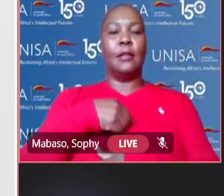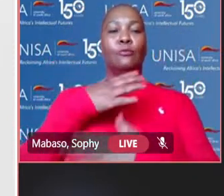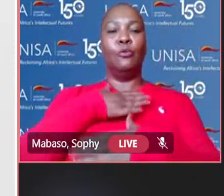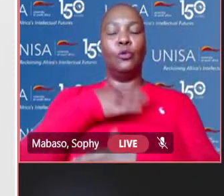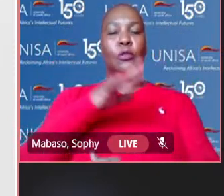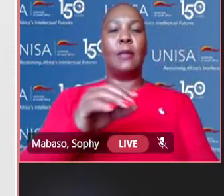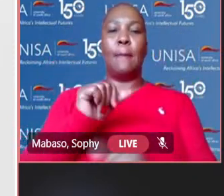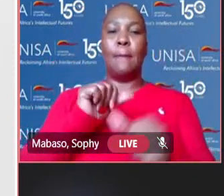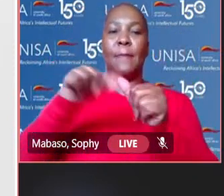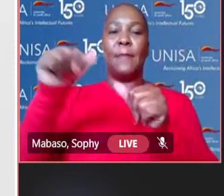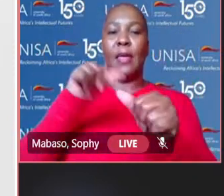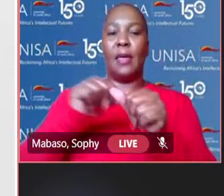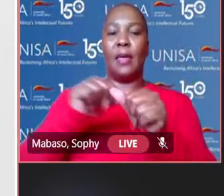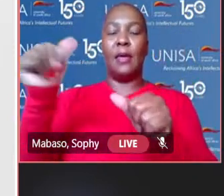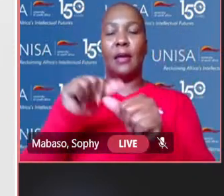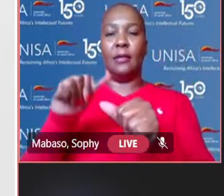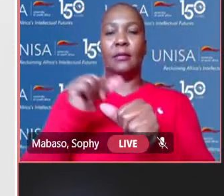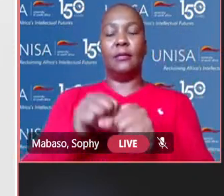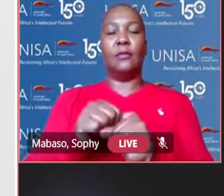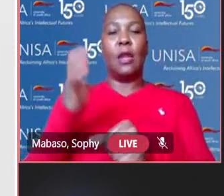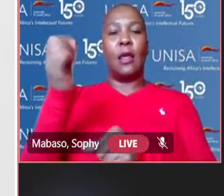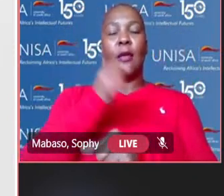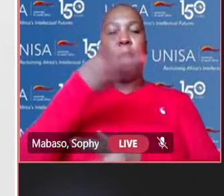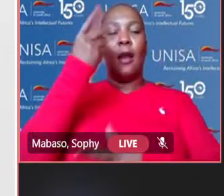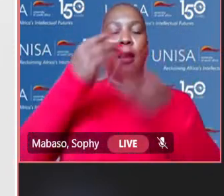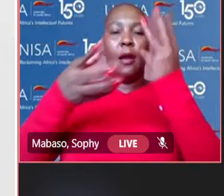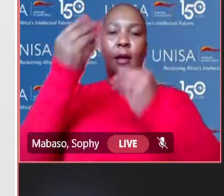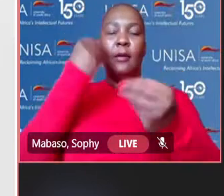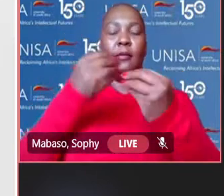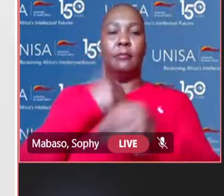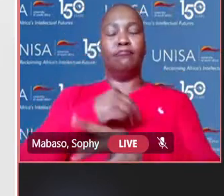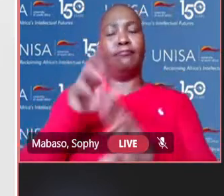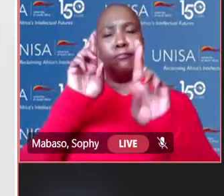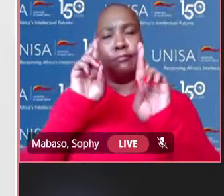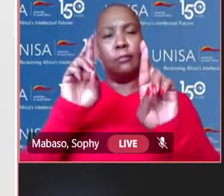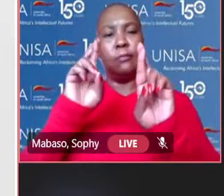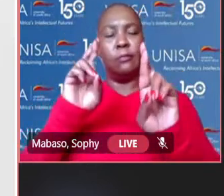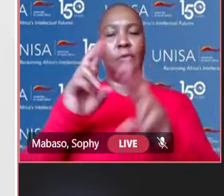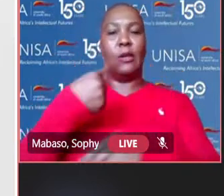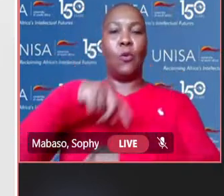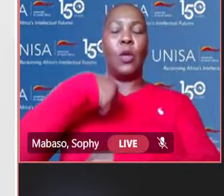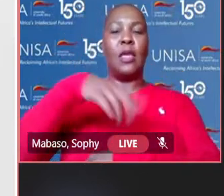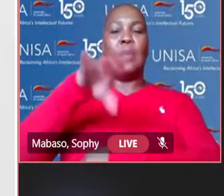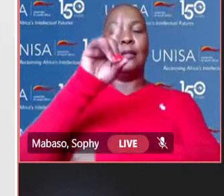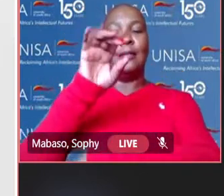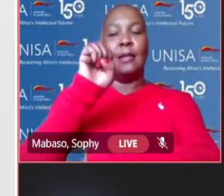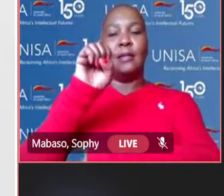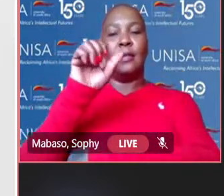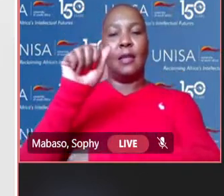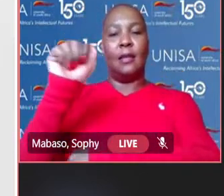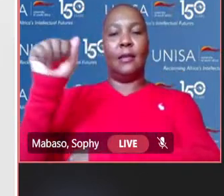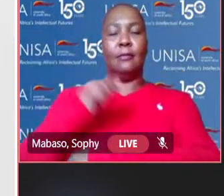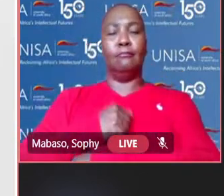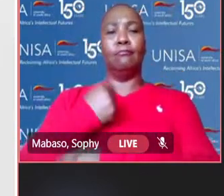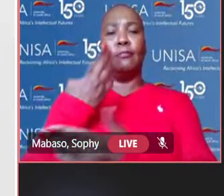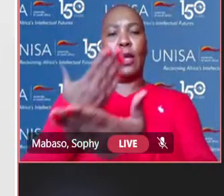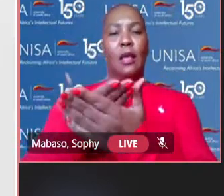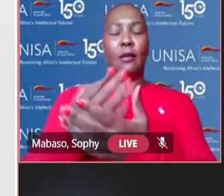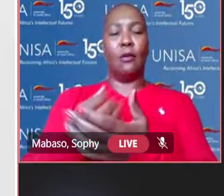your coming learning. And I hope that we as a DSAA will be able to